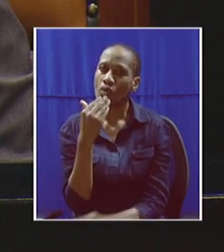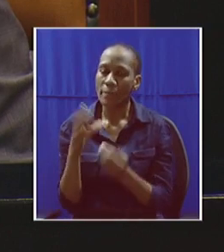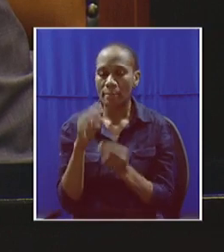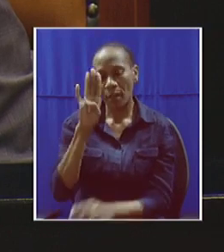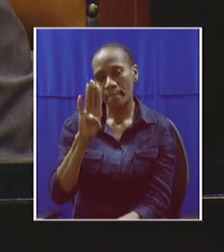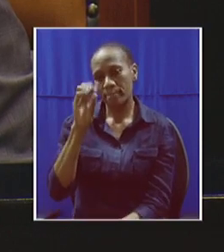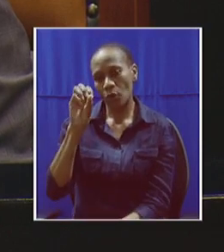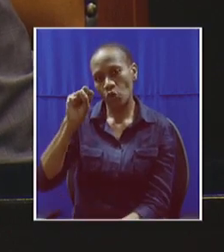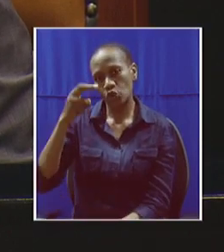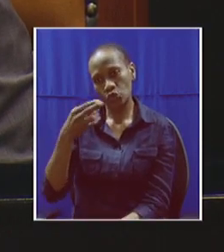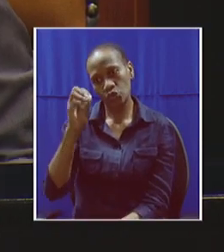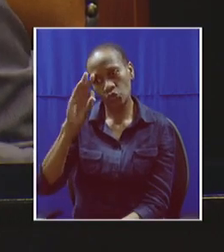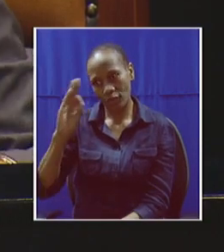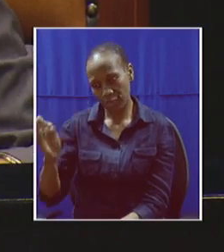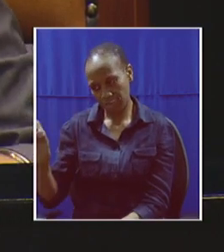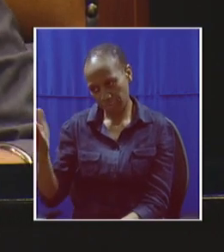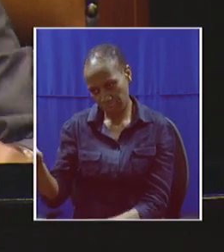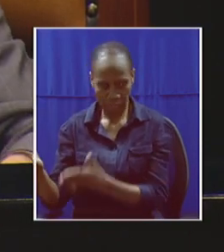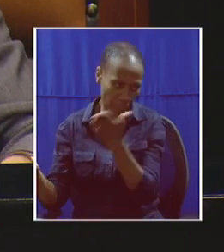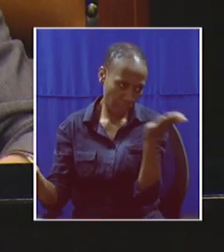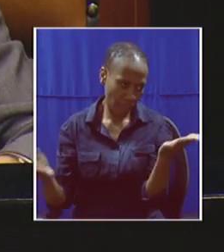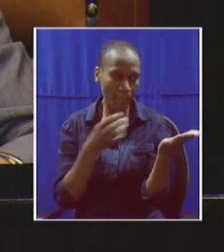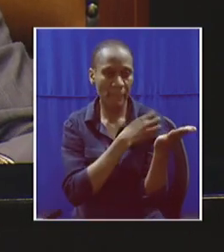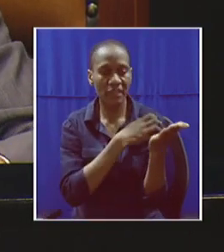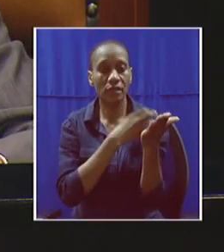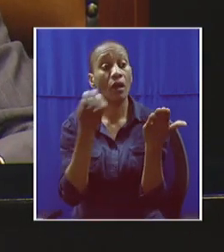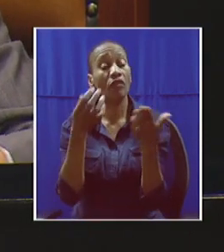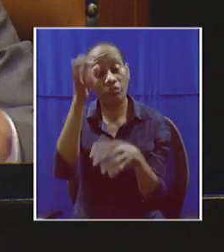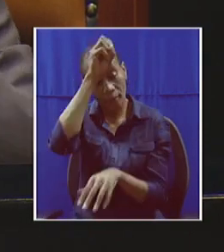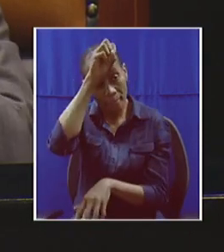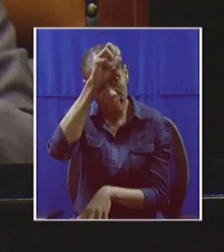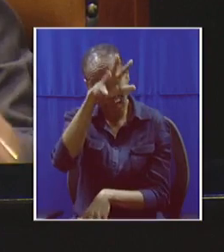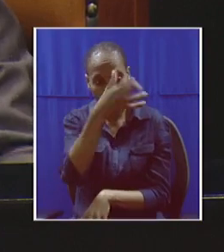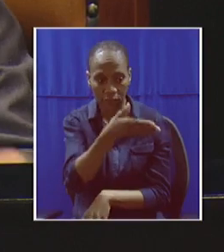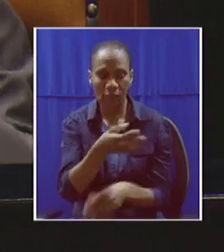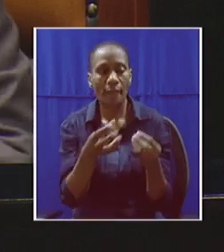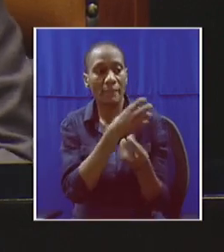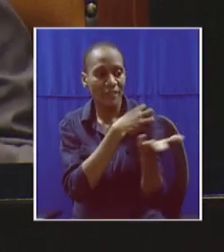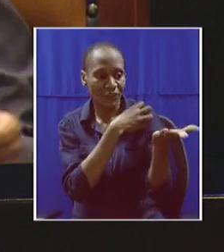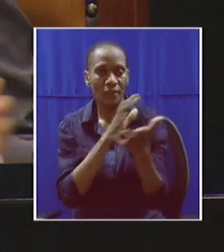bosov to the minister of minerals and energy The Honorable